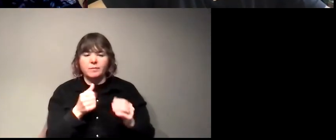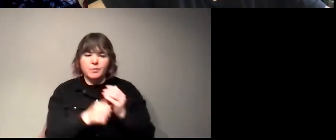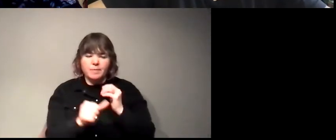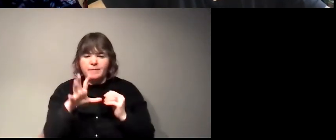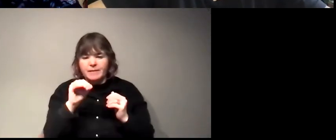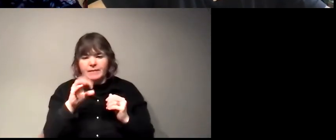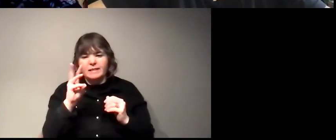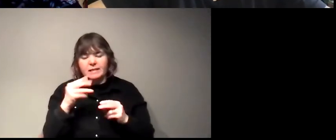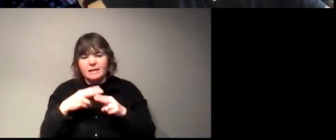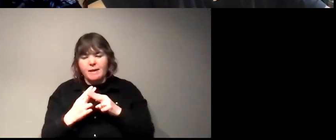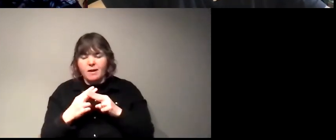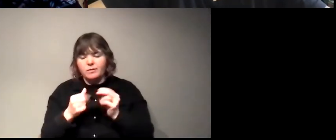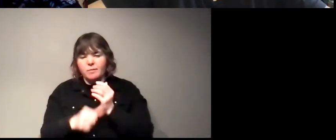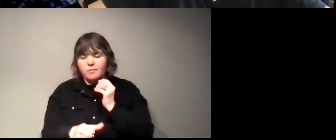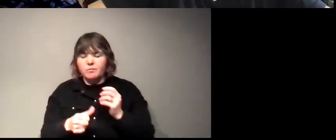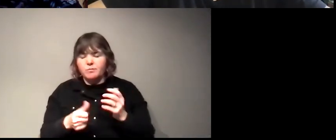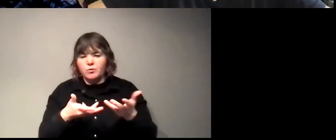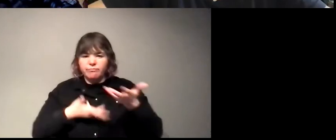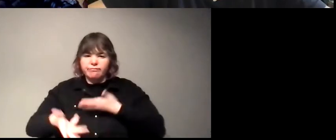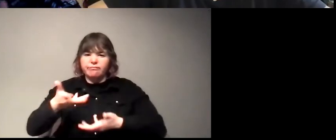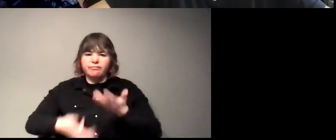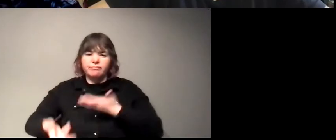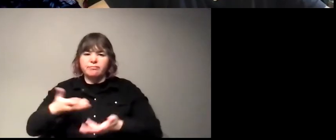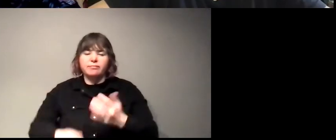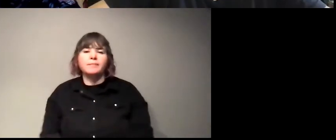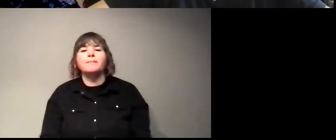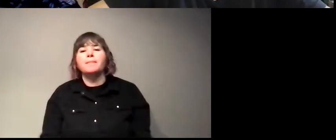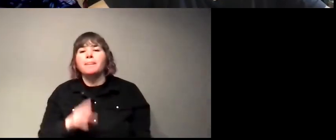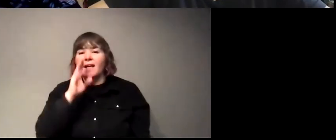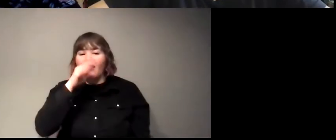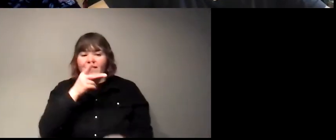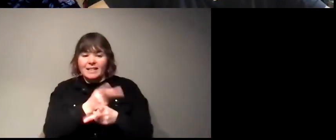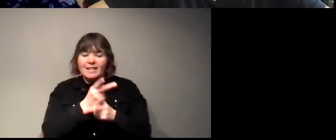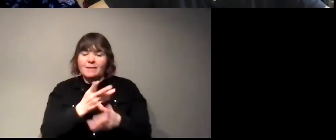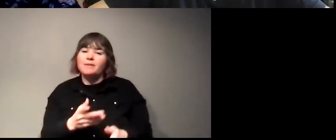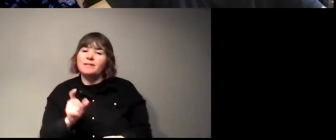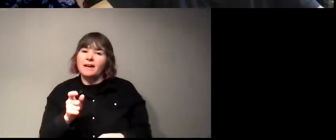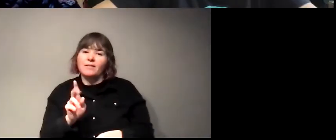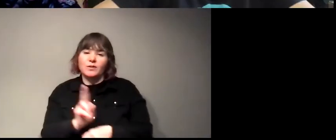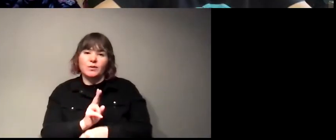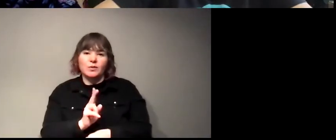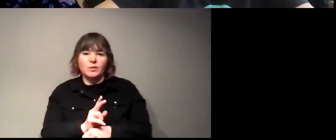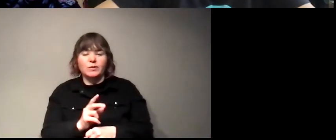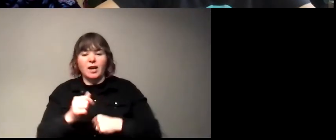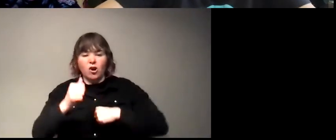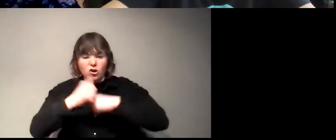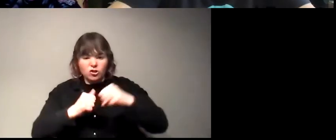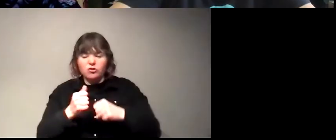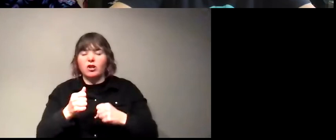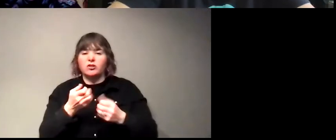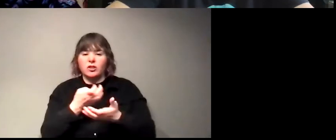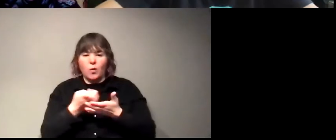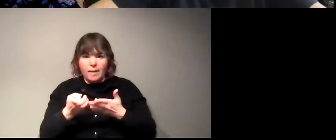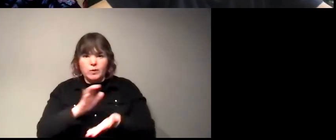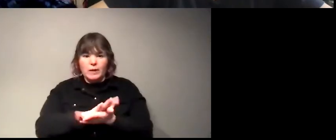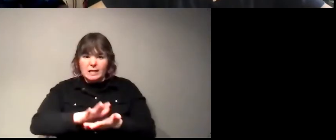pounds of that food right back out. So our elephant keepers, they have to use basically construction equipment in order to clean a